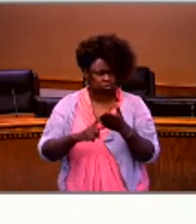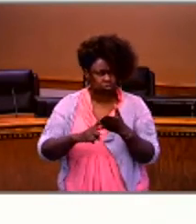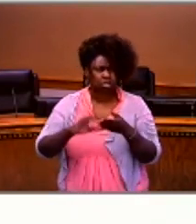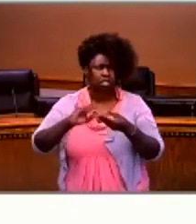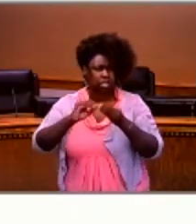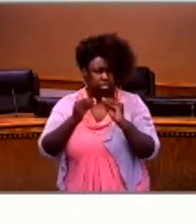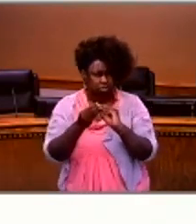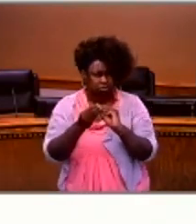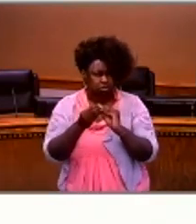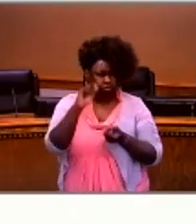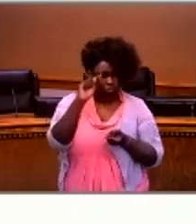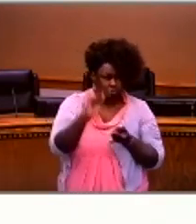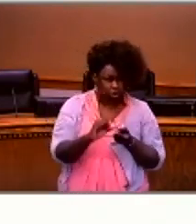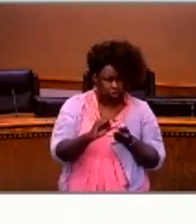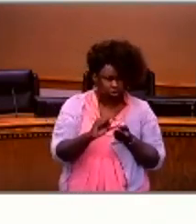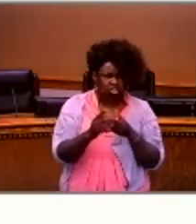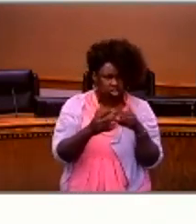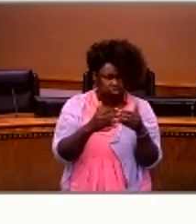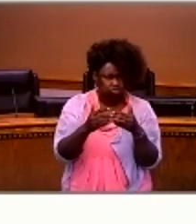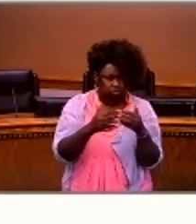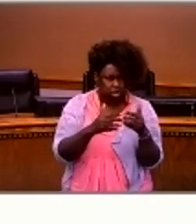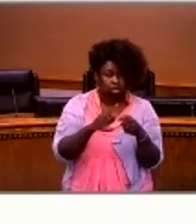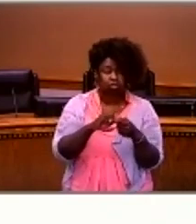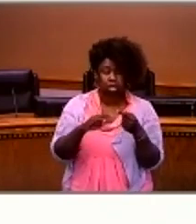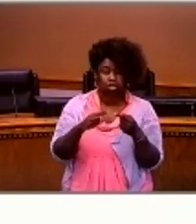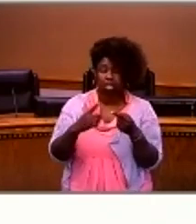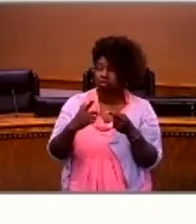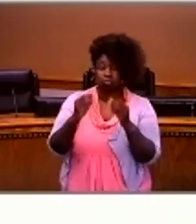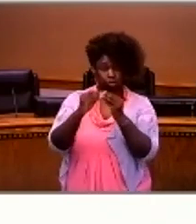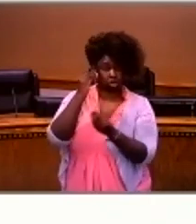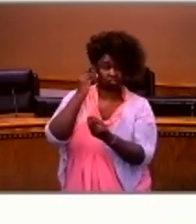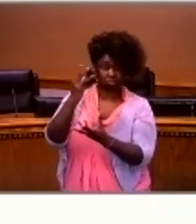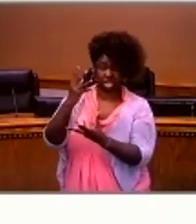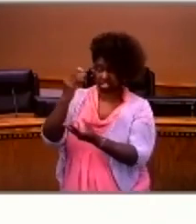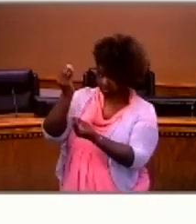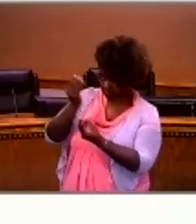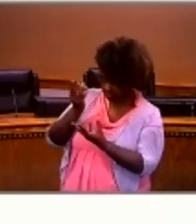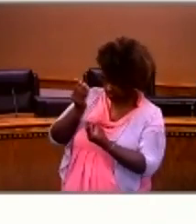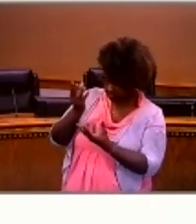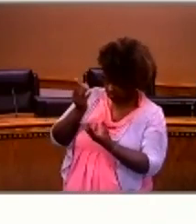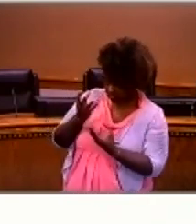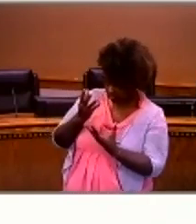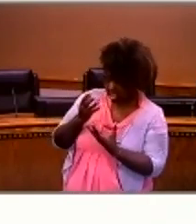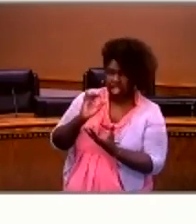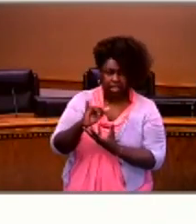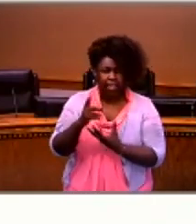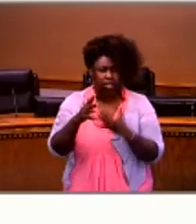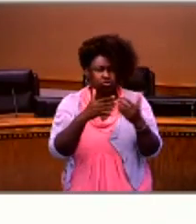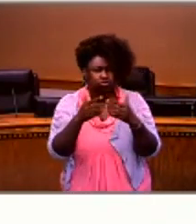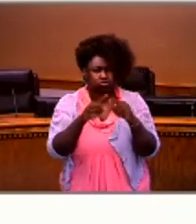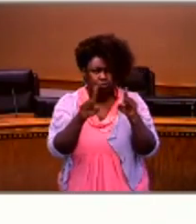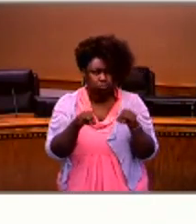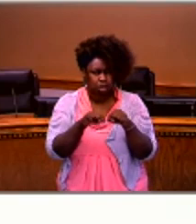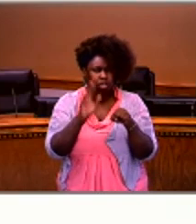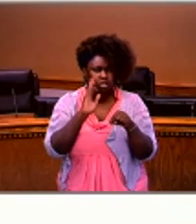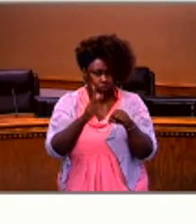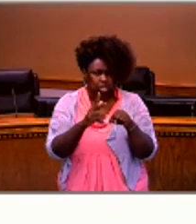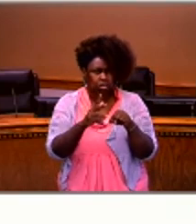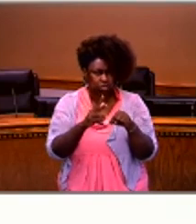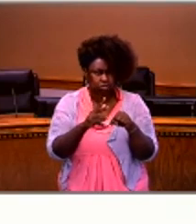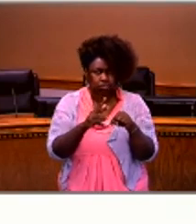shaded box, but those will likely fill in as more data comes into the state. The gray box represents an area where they expect to receive